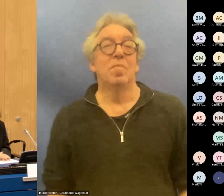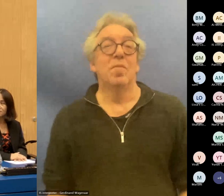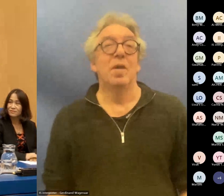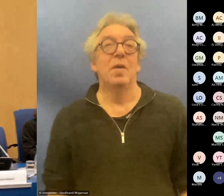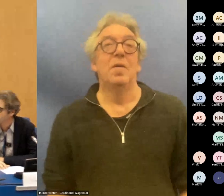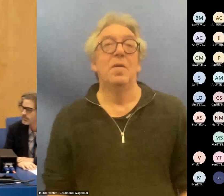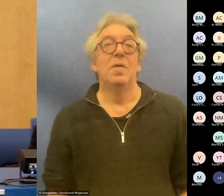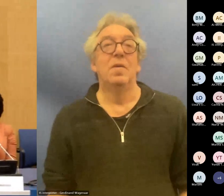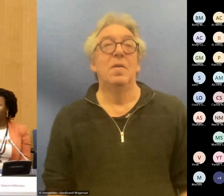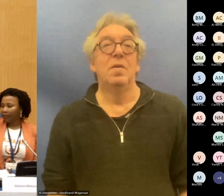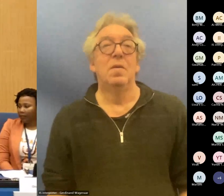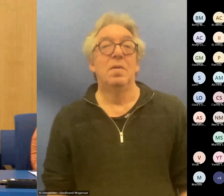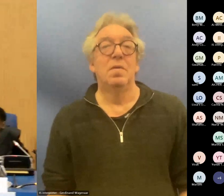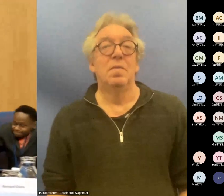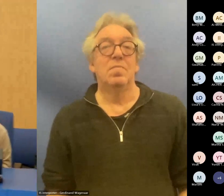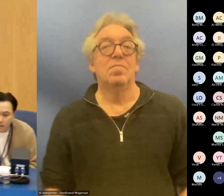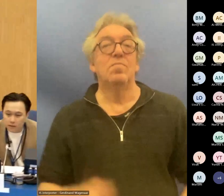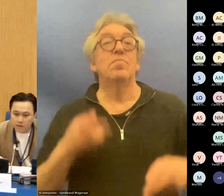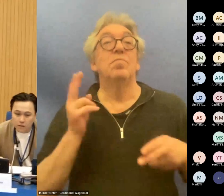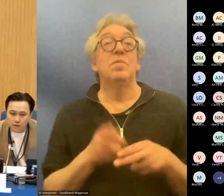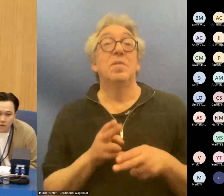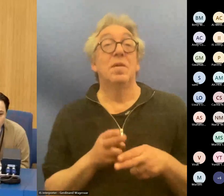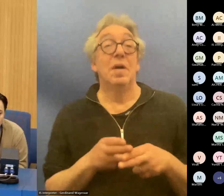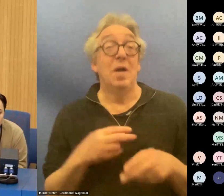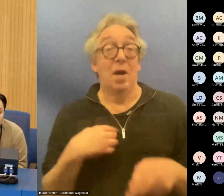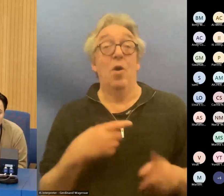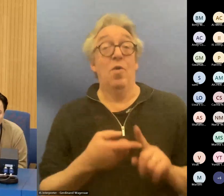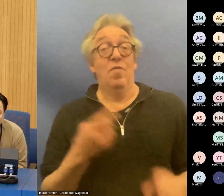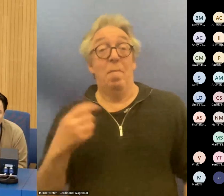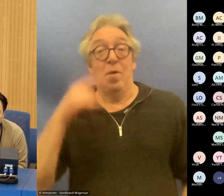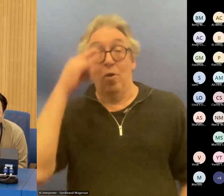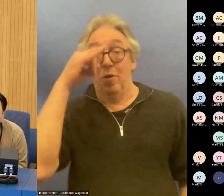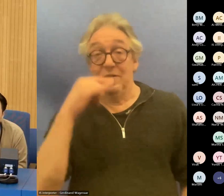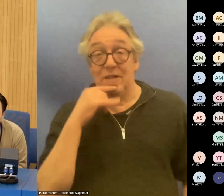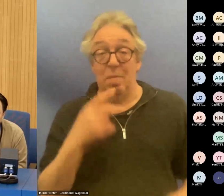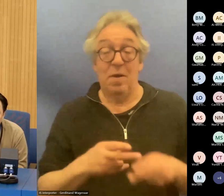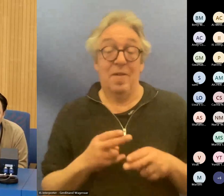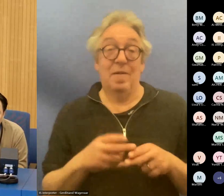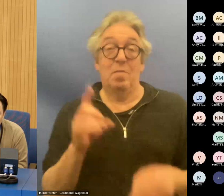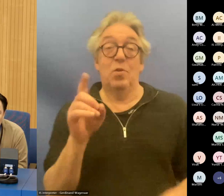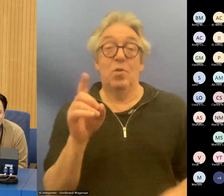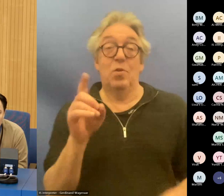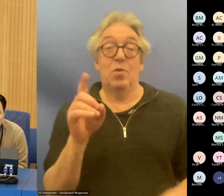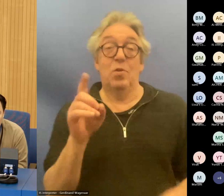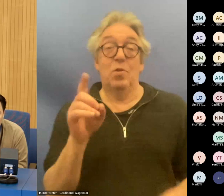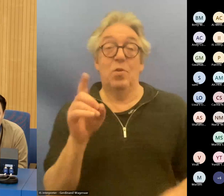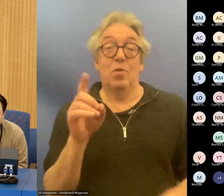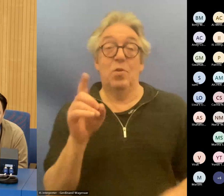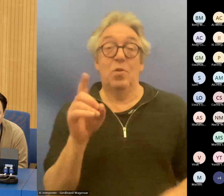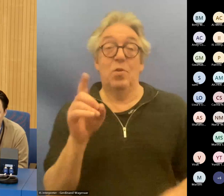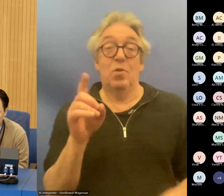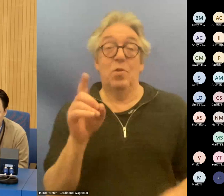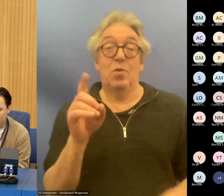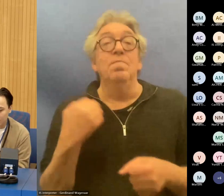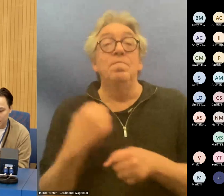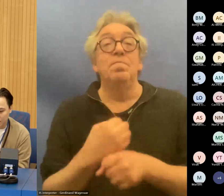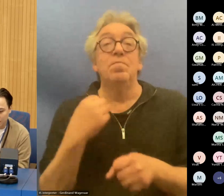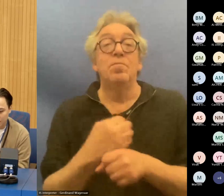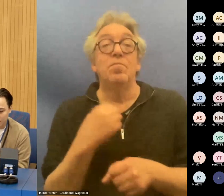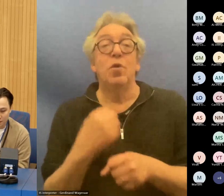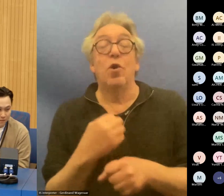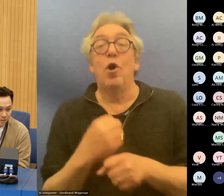Thank you. My name is Dauren. From Kazakhstan, working at public fund ITeachMe Competence Development Center.